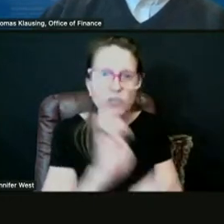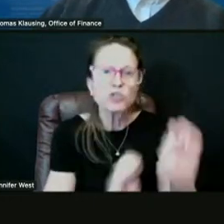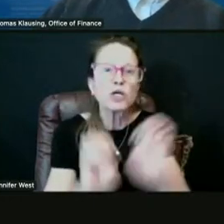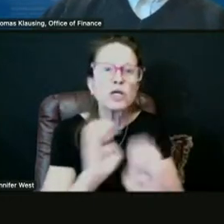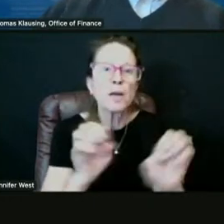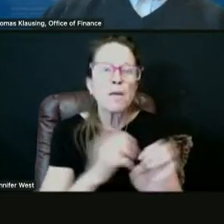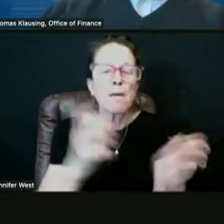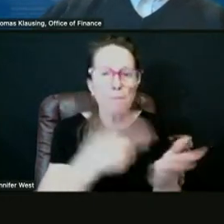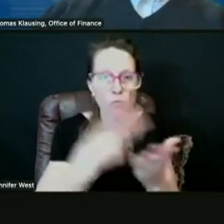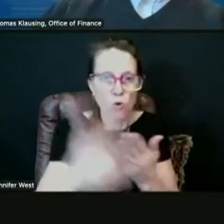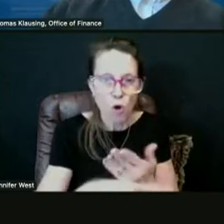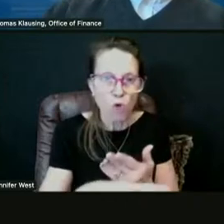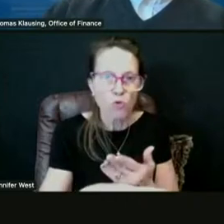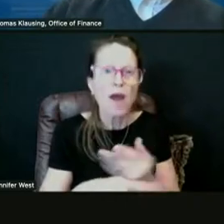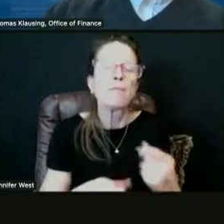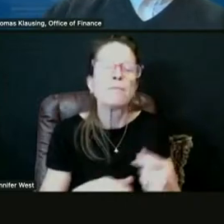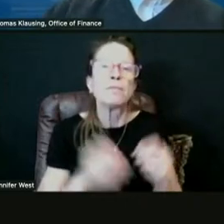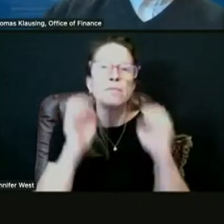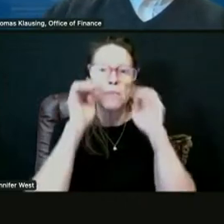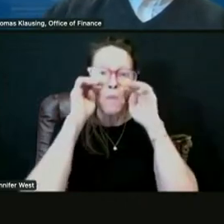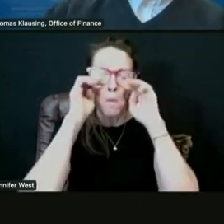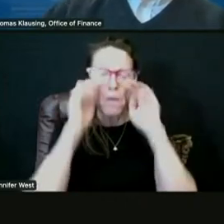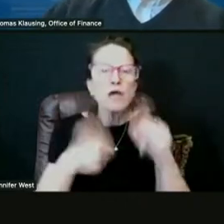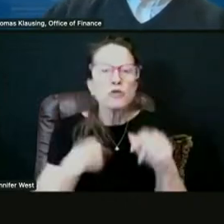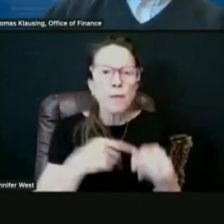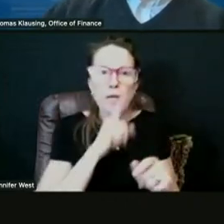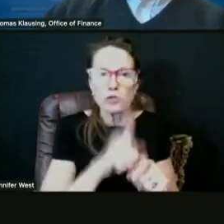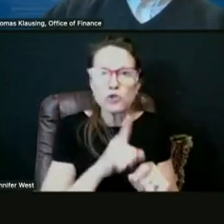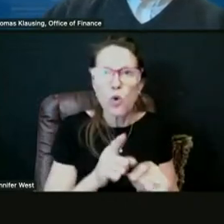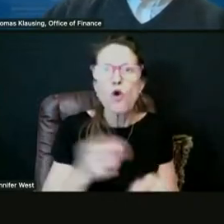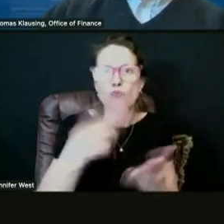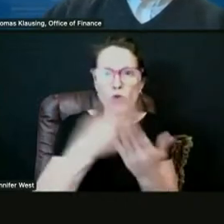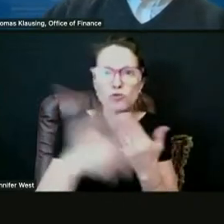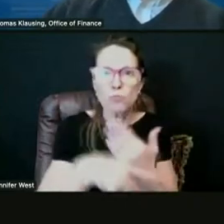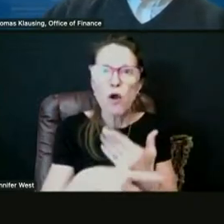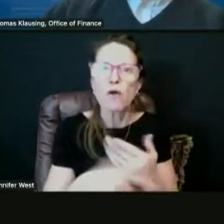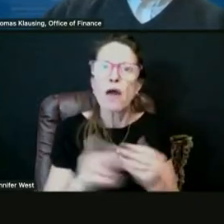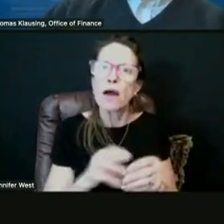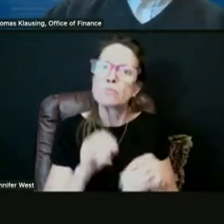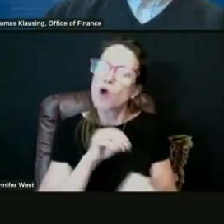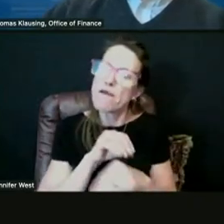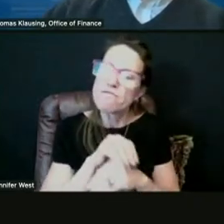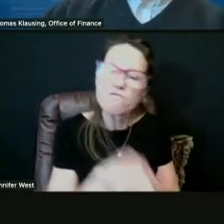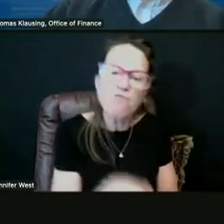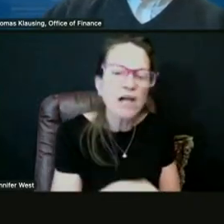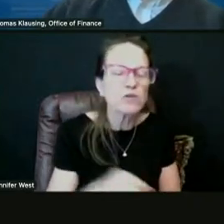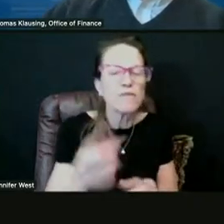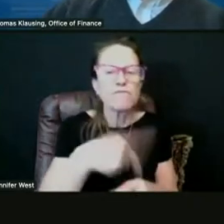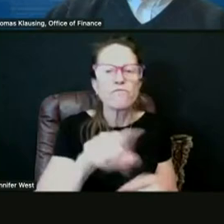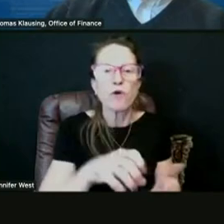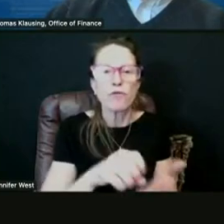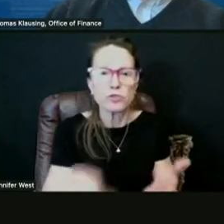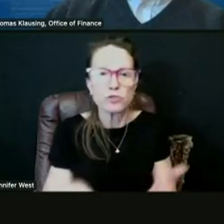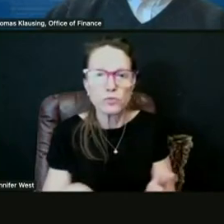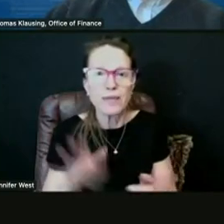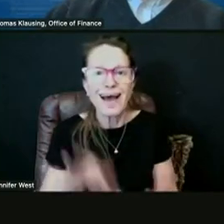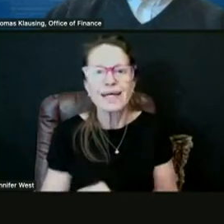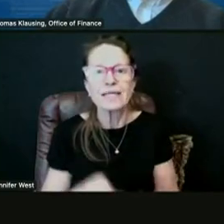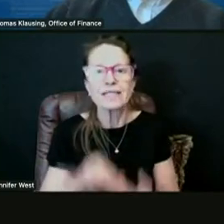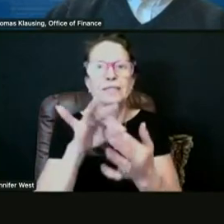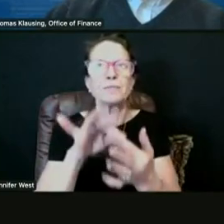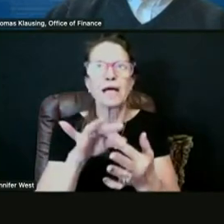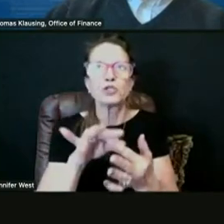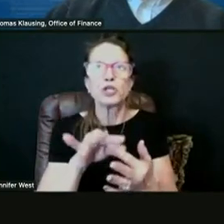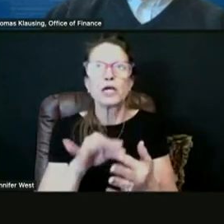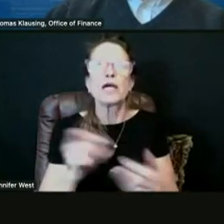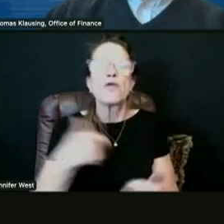programs and what we're doing in our schools and making sure that those are effective. And especially with the ESSER cliff coming, as has been brought up, you know,